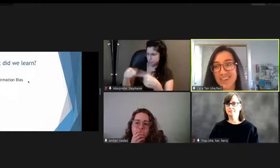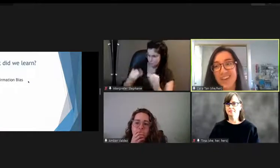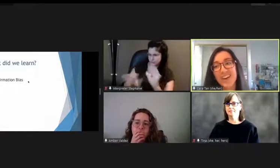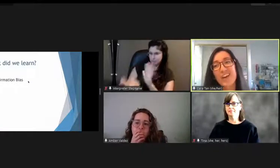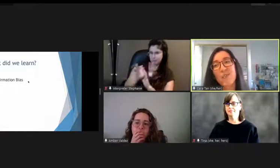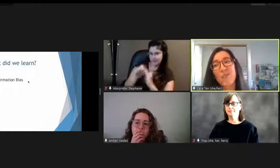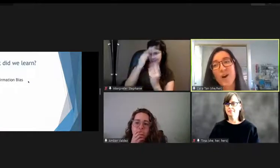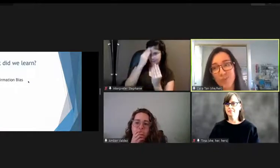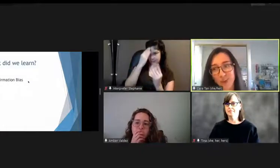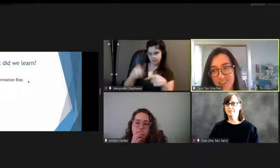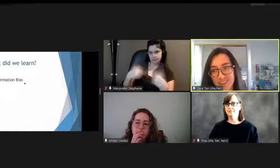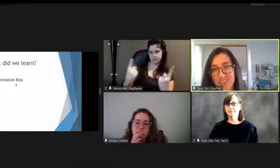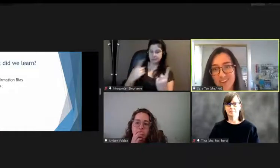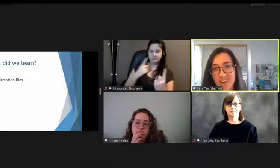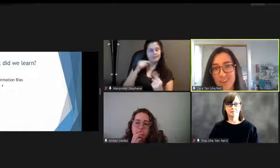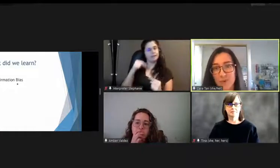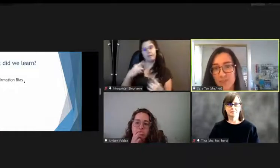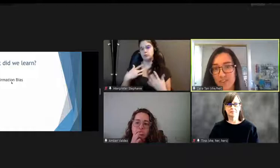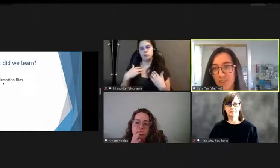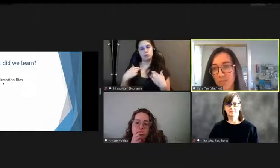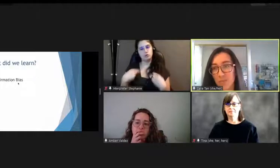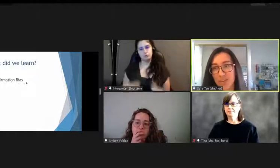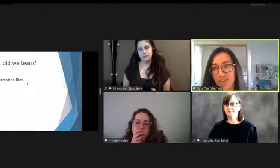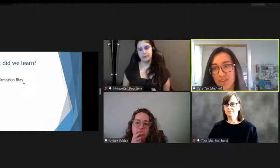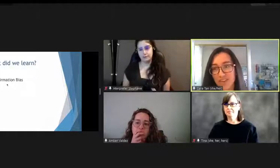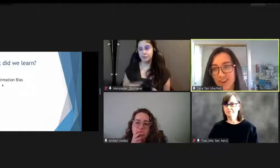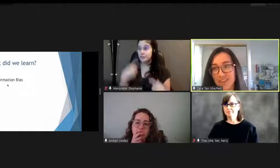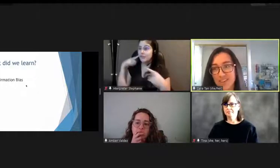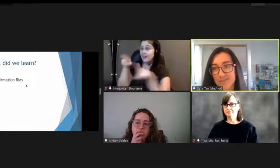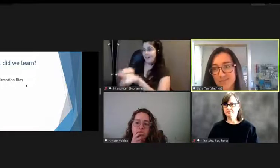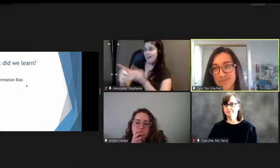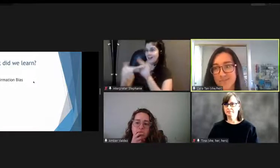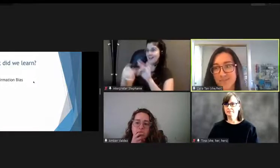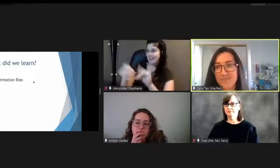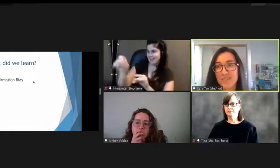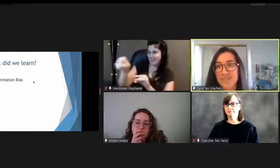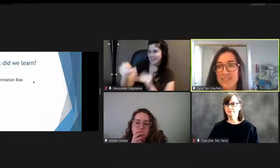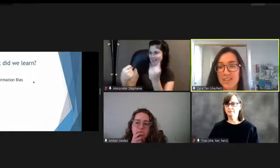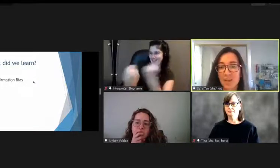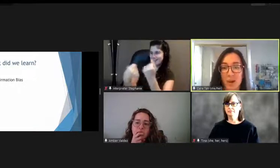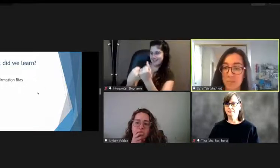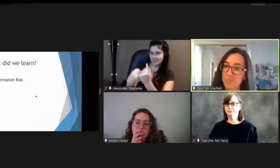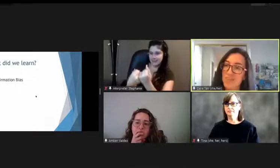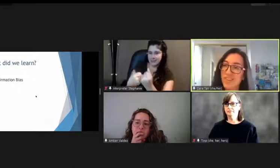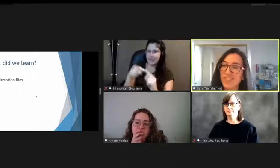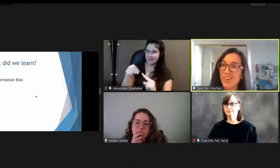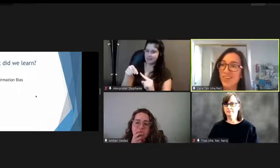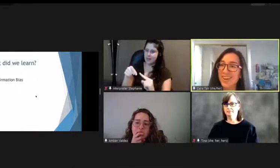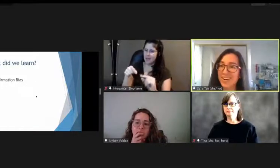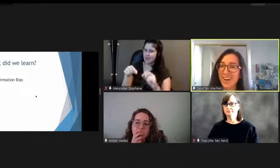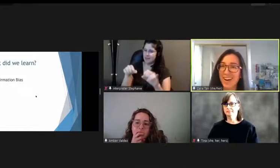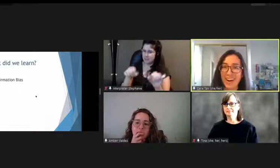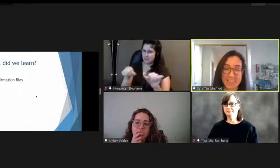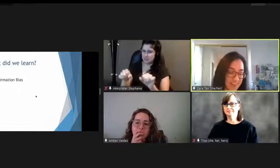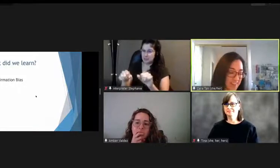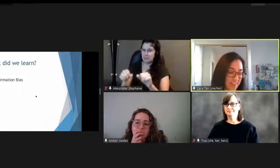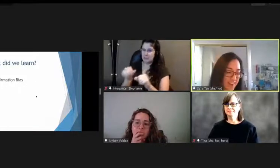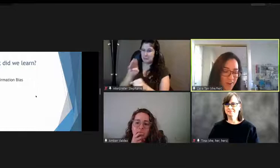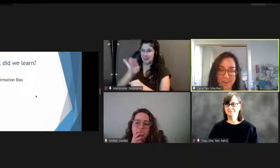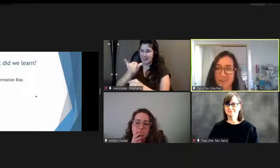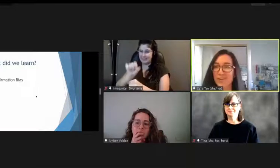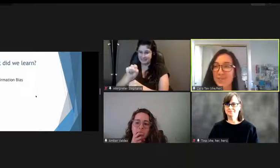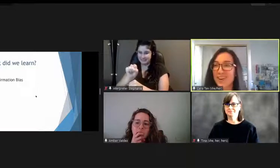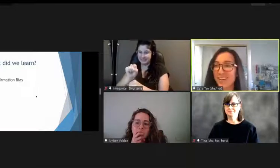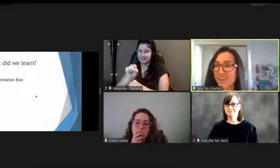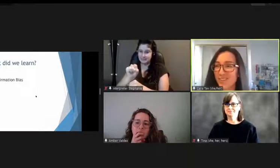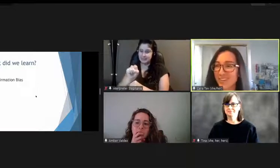agrees. Ironically, it prevents us from being correct. Okay, so I think I hit that